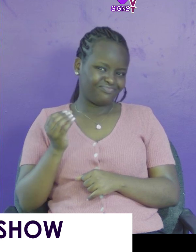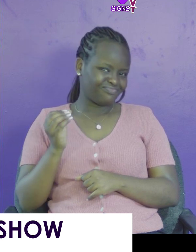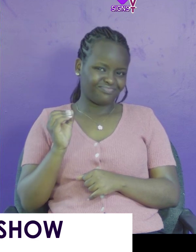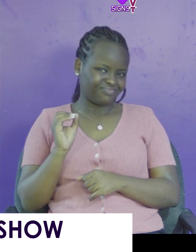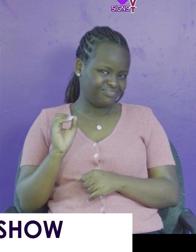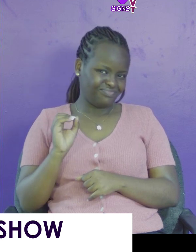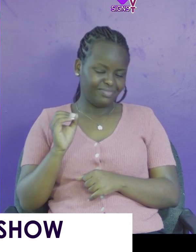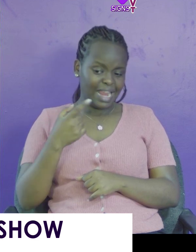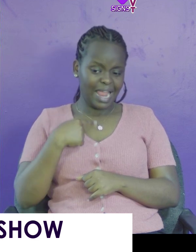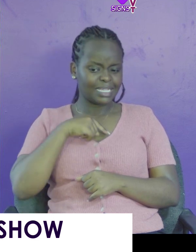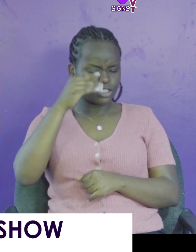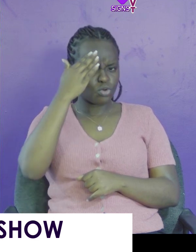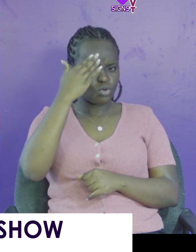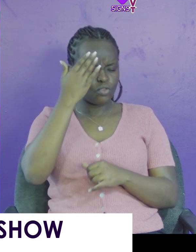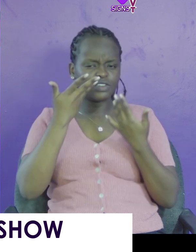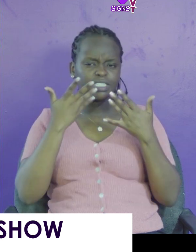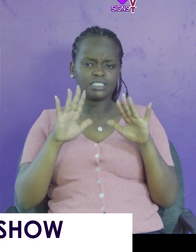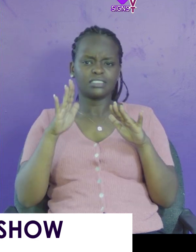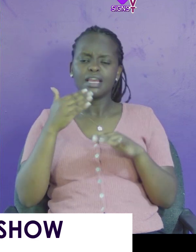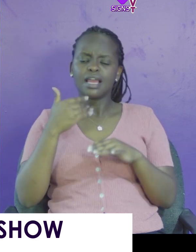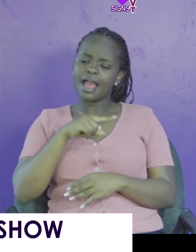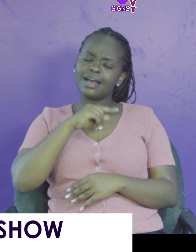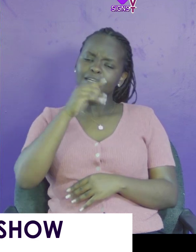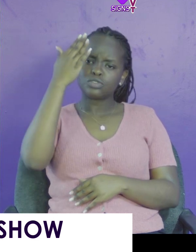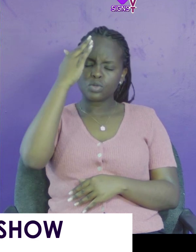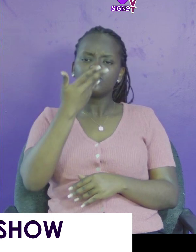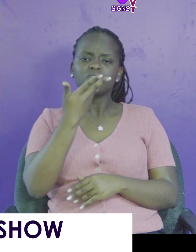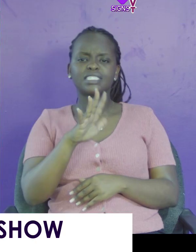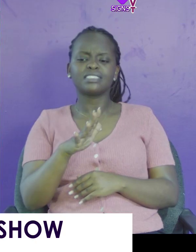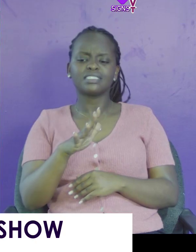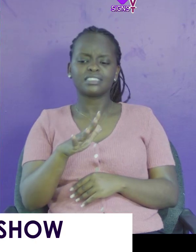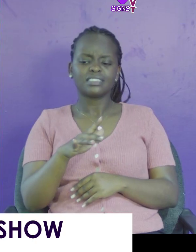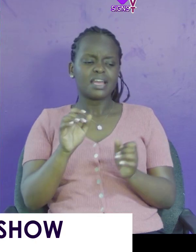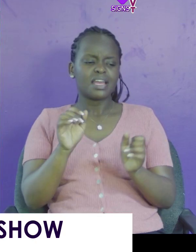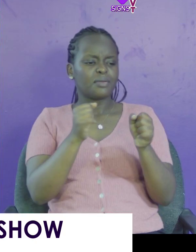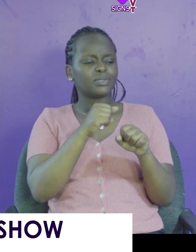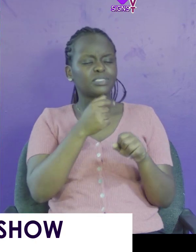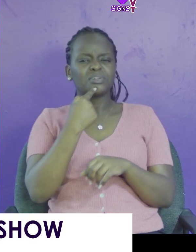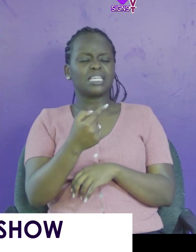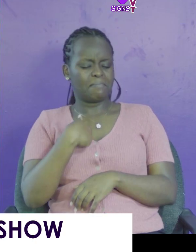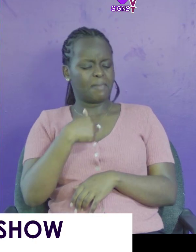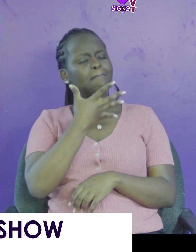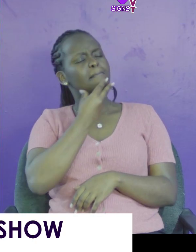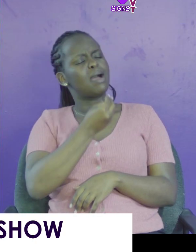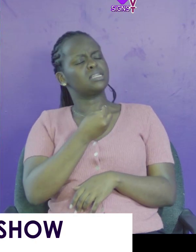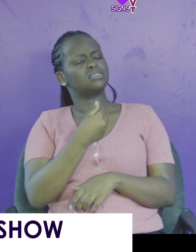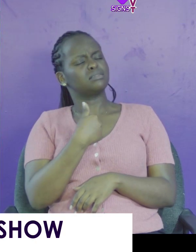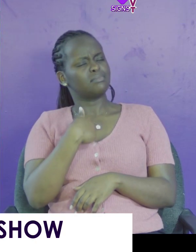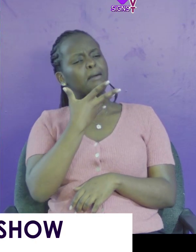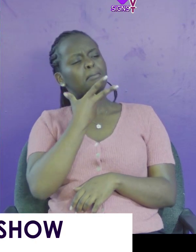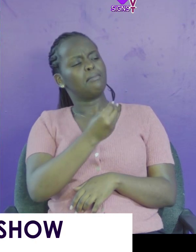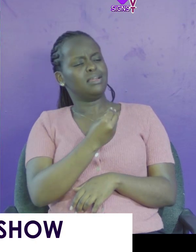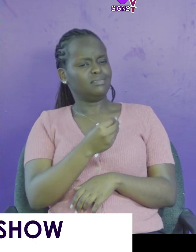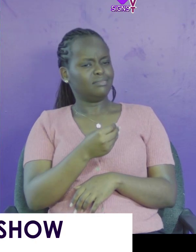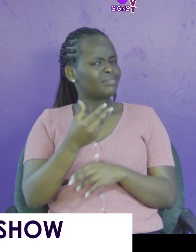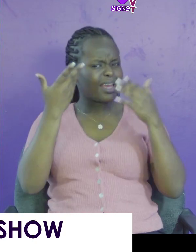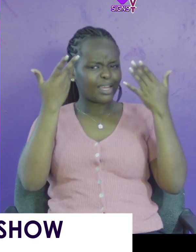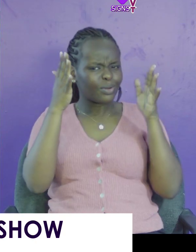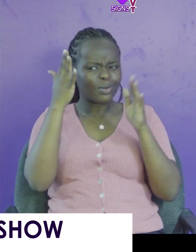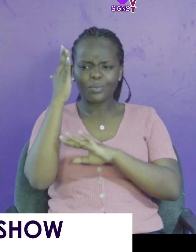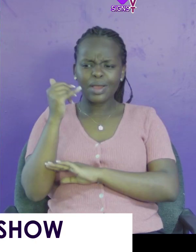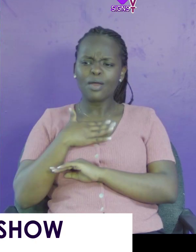know. We already know that So you are a you man. can say, mimi ni mwanaume. Don't you know I'm a man? I don't know why you